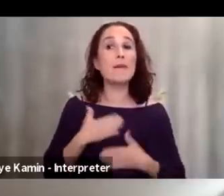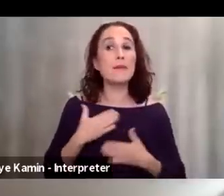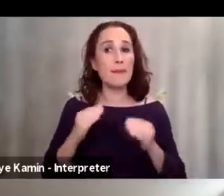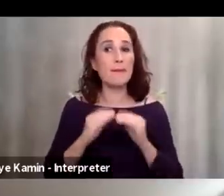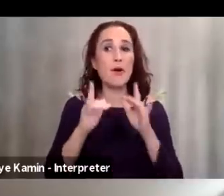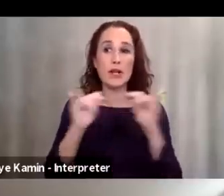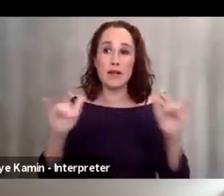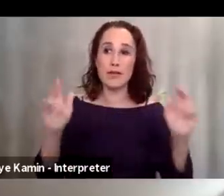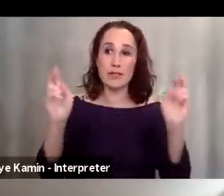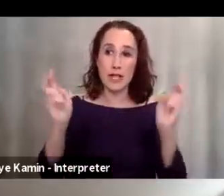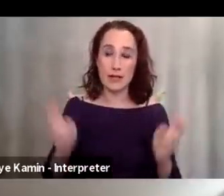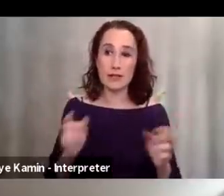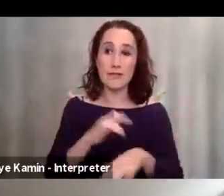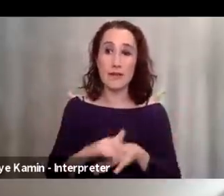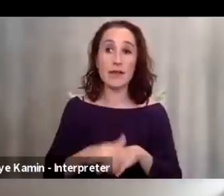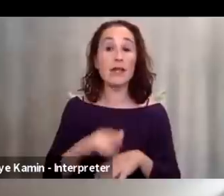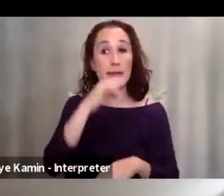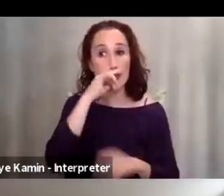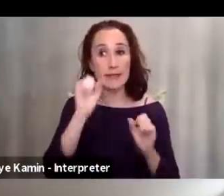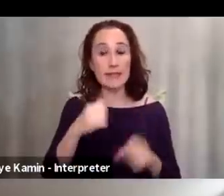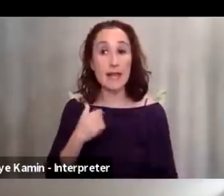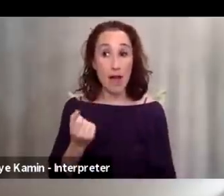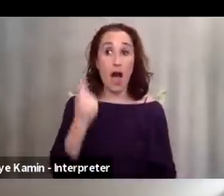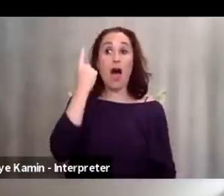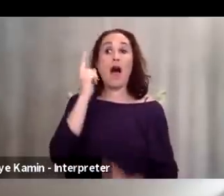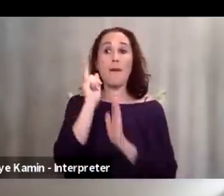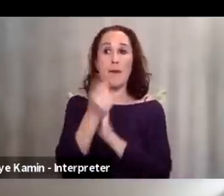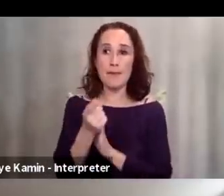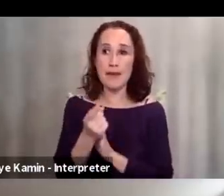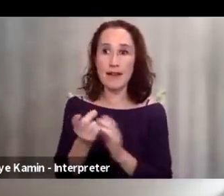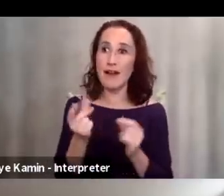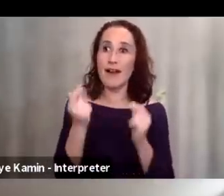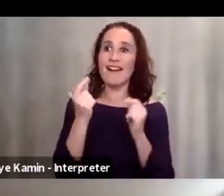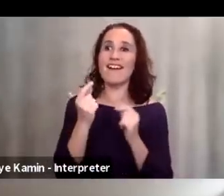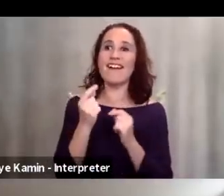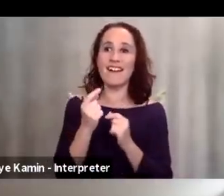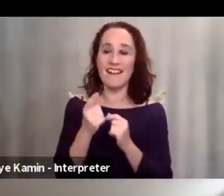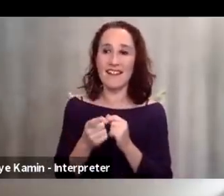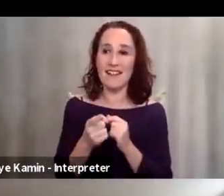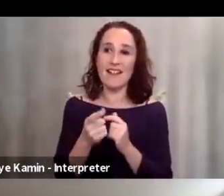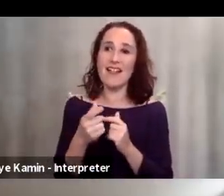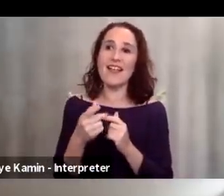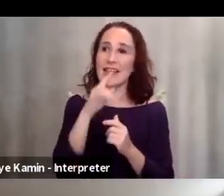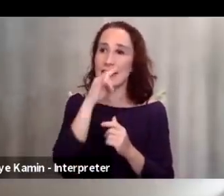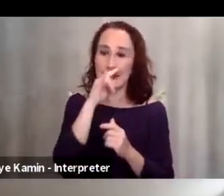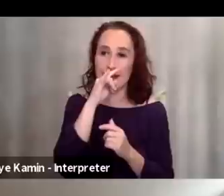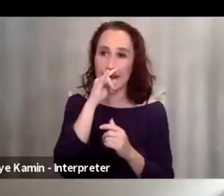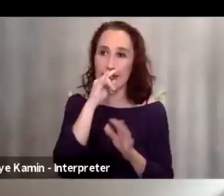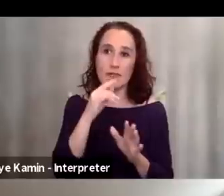there, because kids can have that aha moment so early that they won't even know it's an aha moment. It'll just be part of their life. That's my